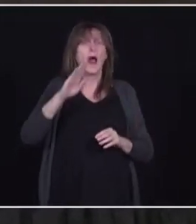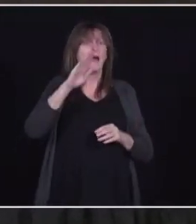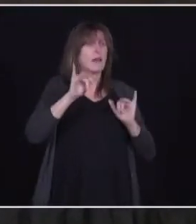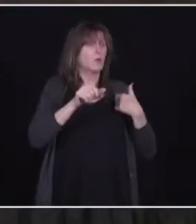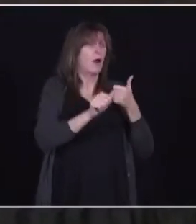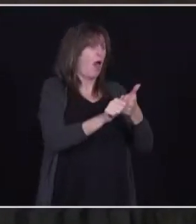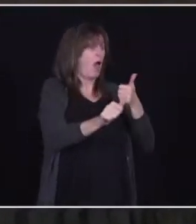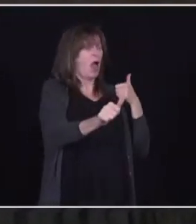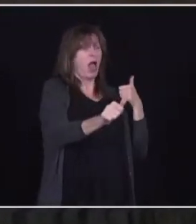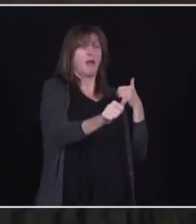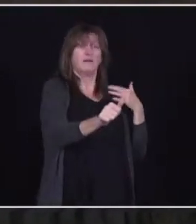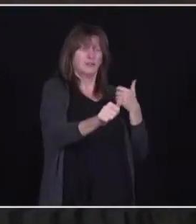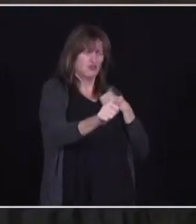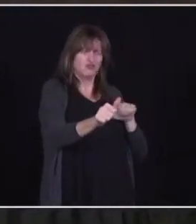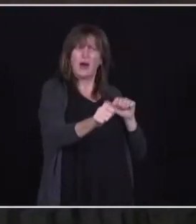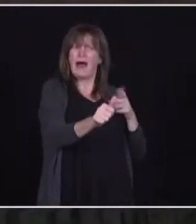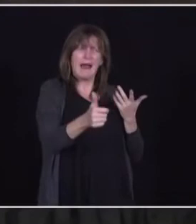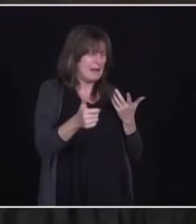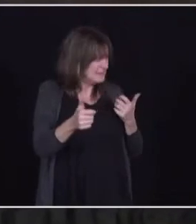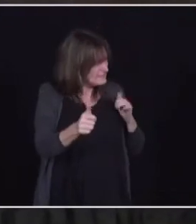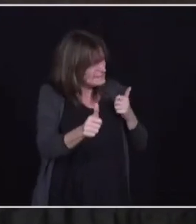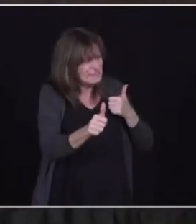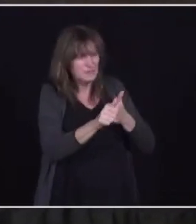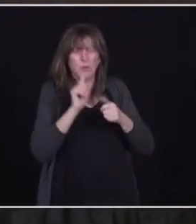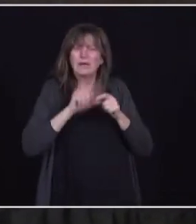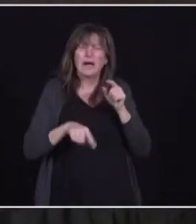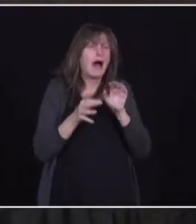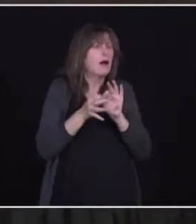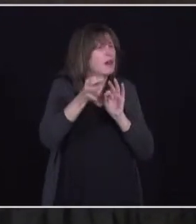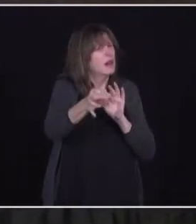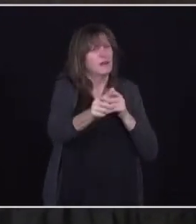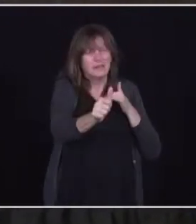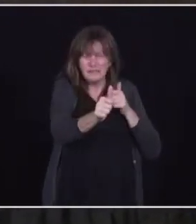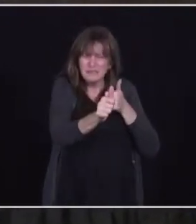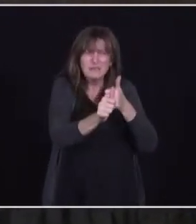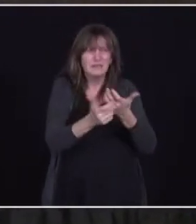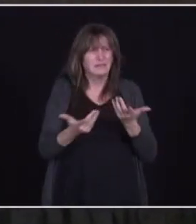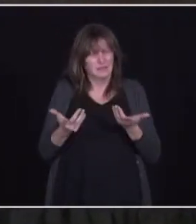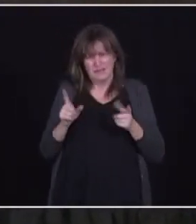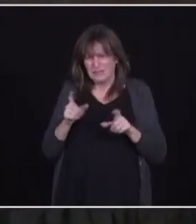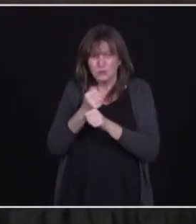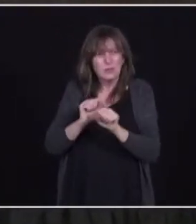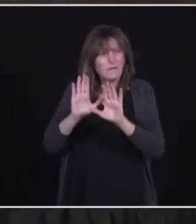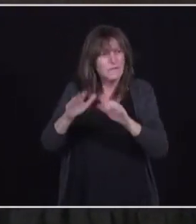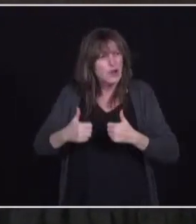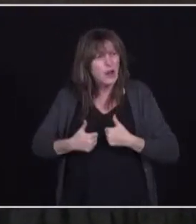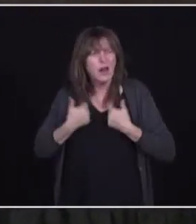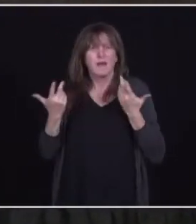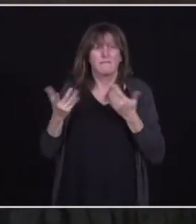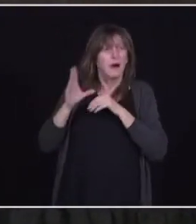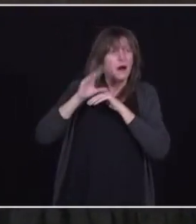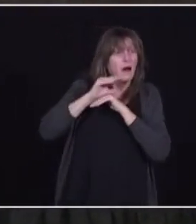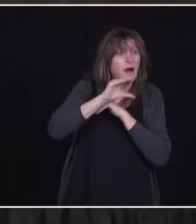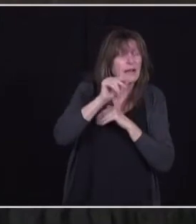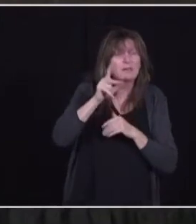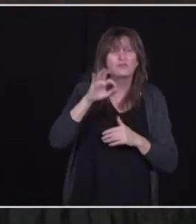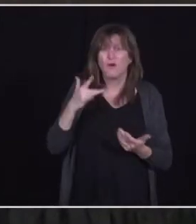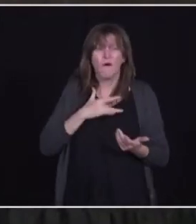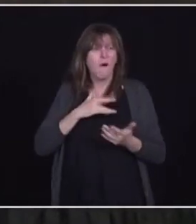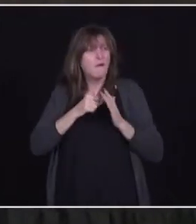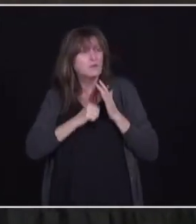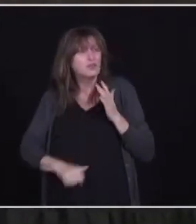again, because there are many people that need life-saving cancer or cardiac surgeries as well. So we have